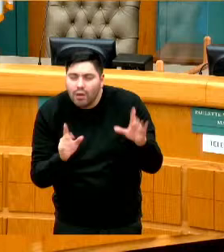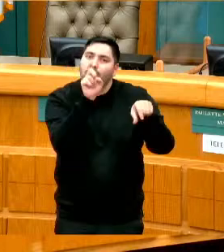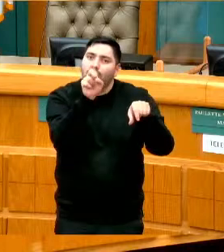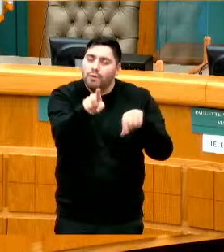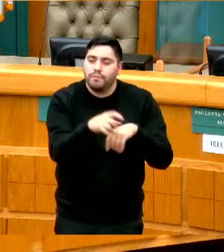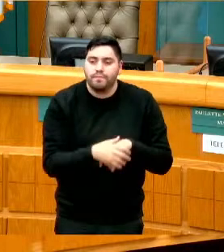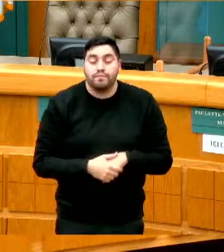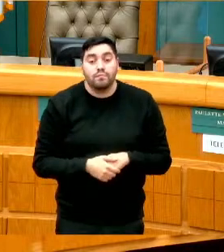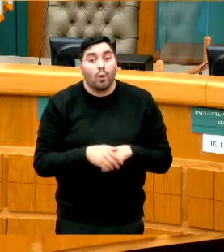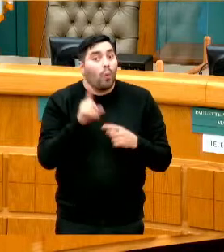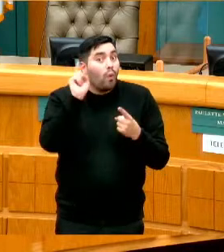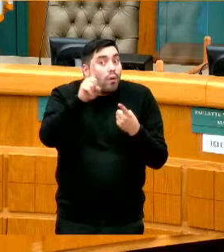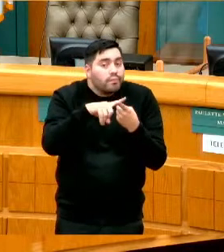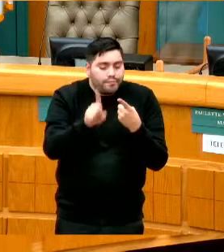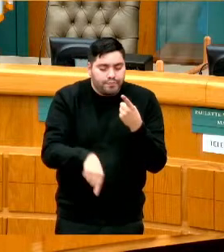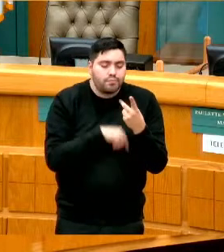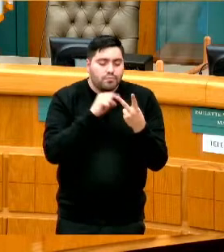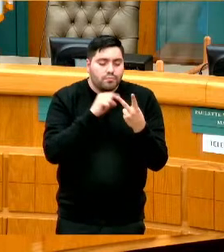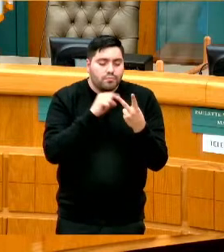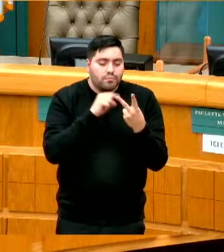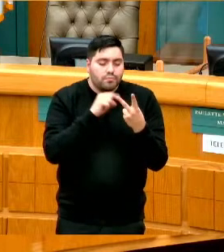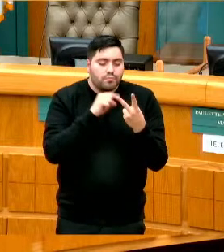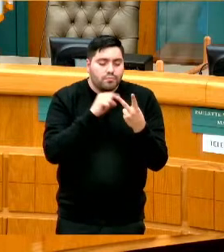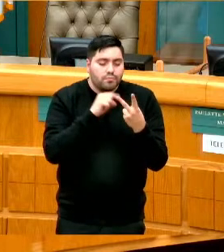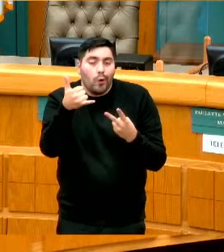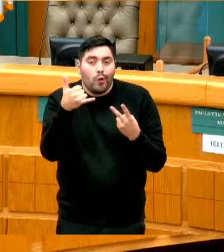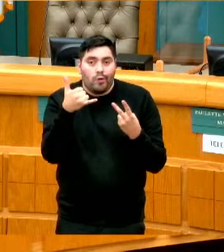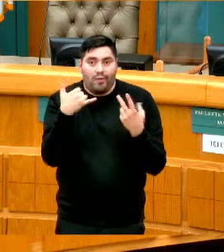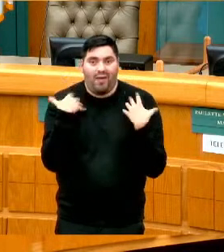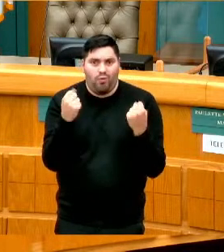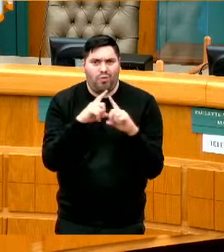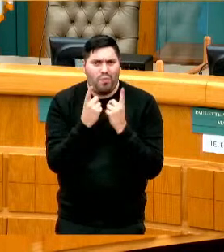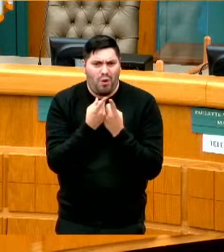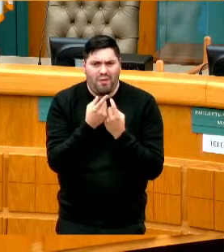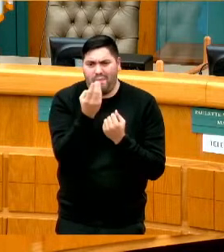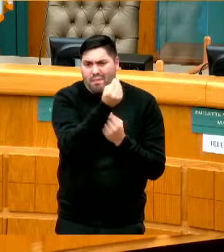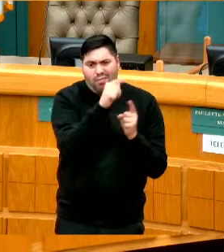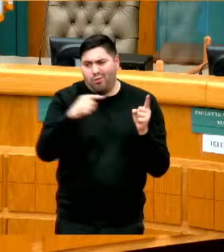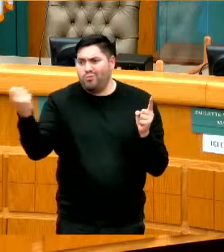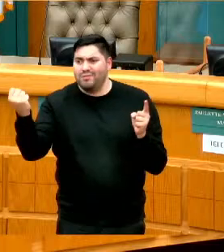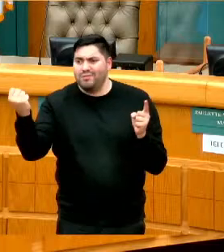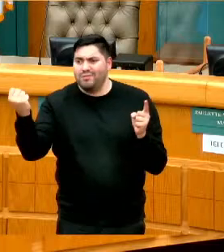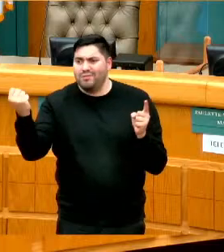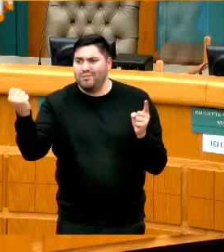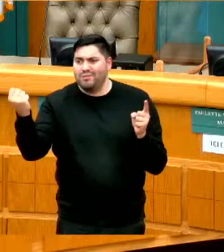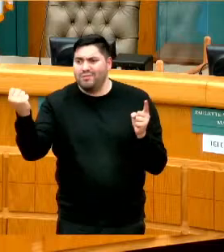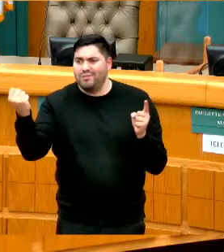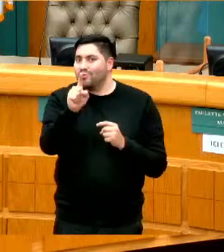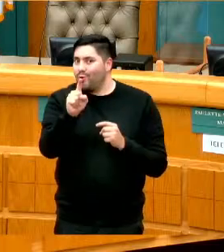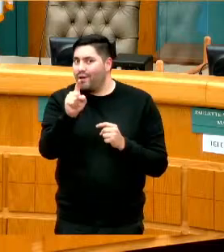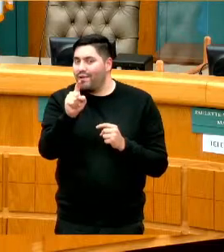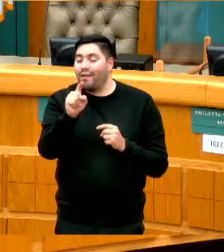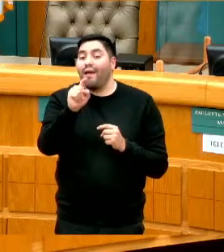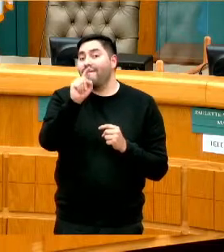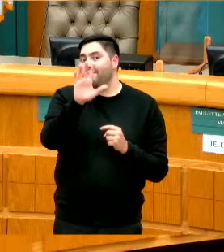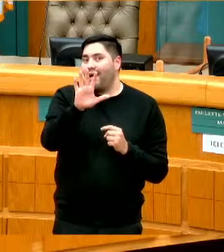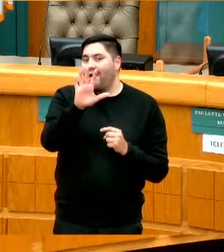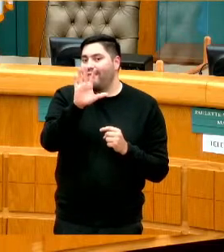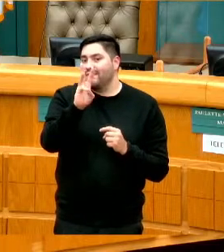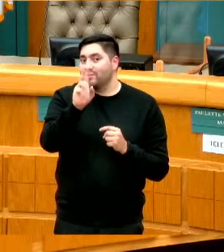call the health department. So Monday through Saturday, you can call us, and the number is